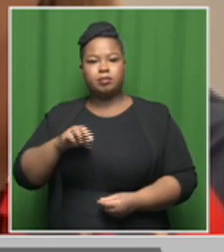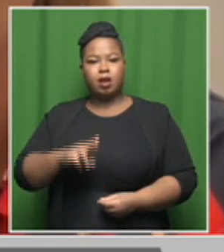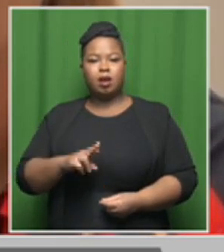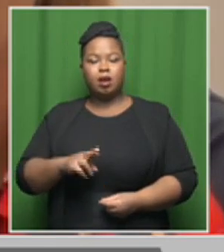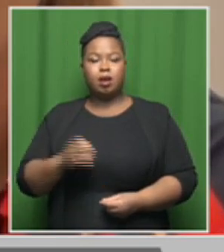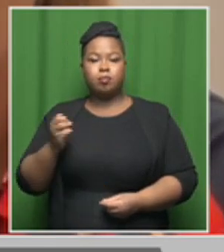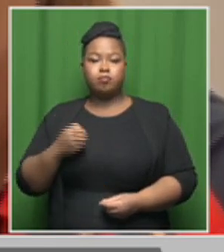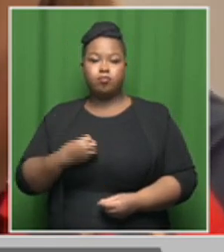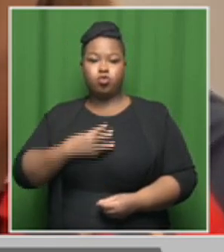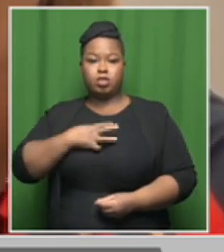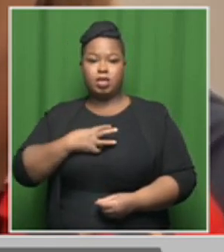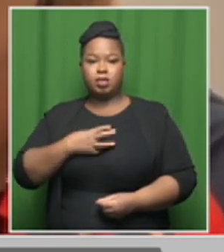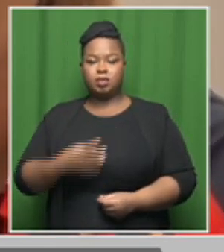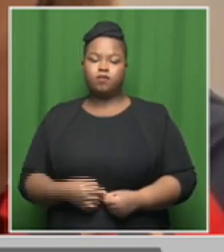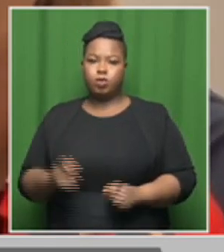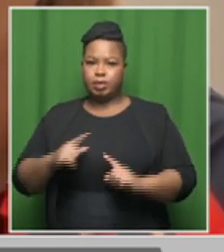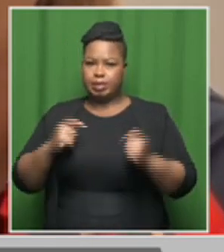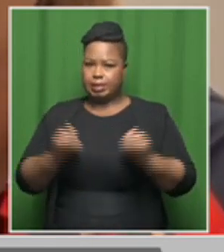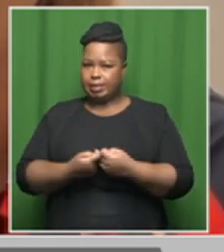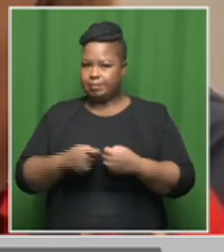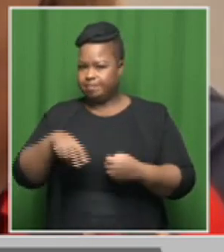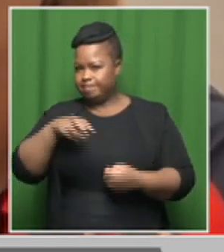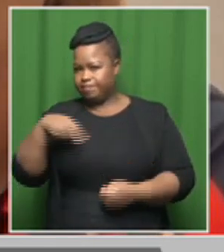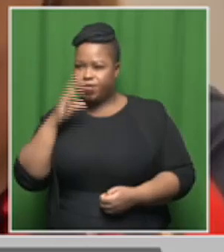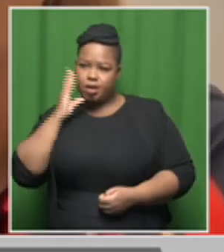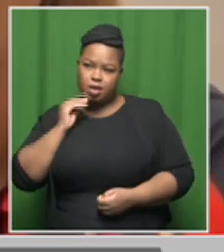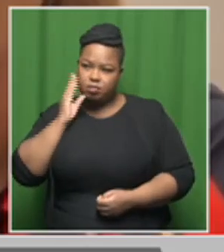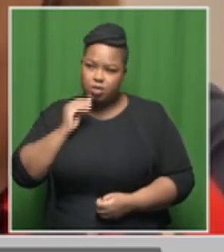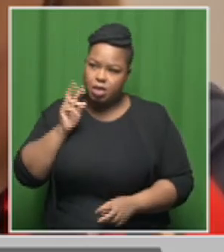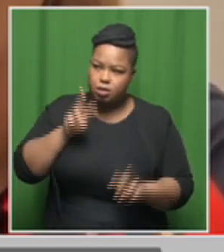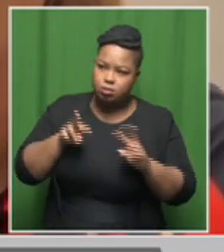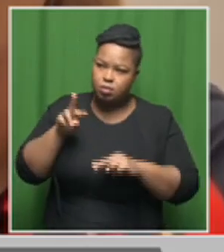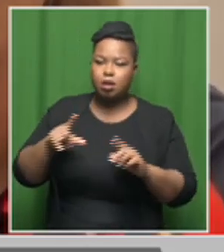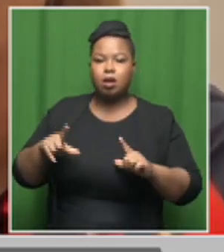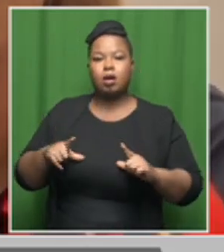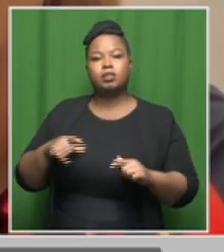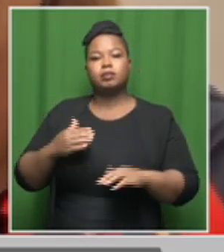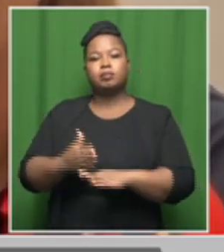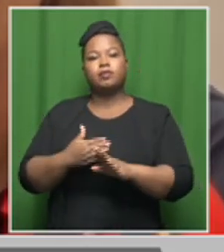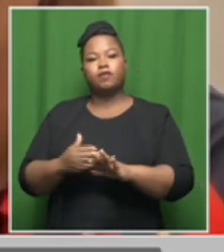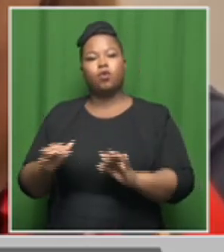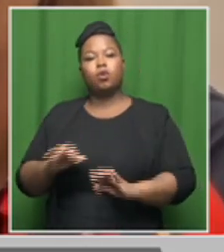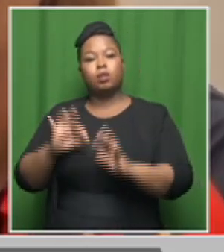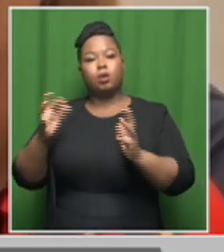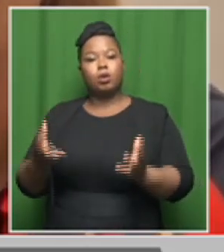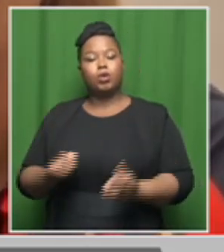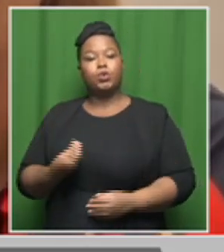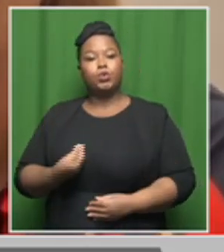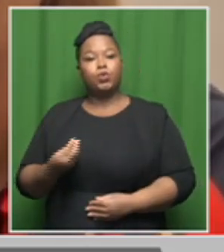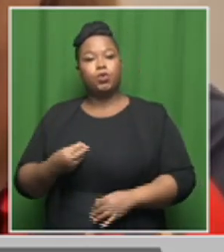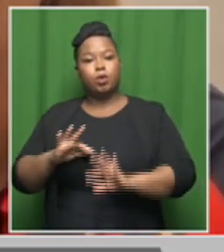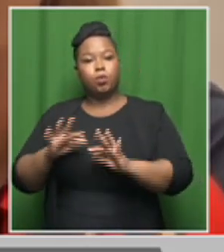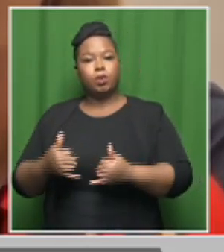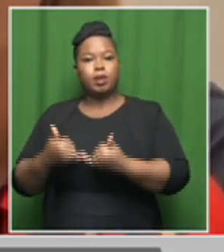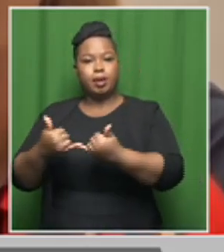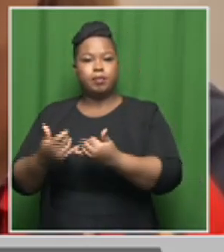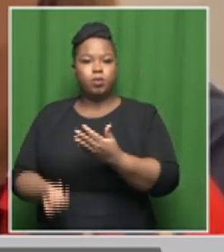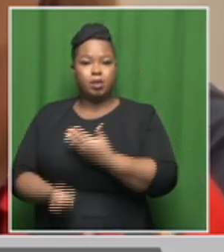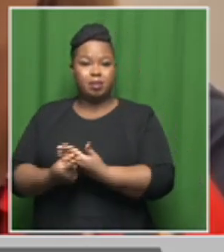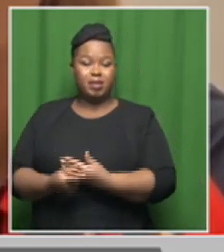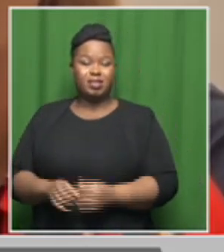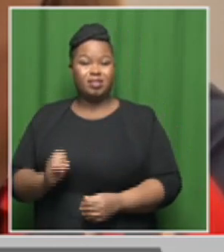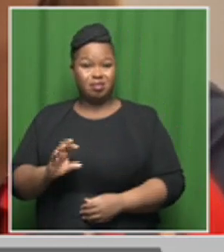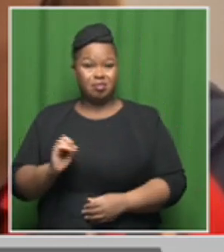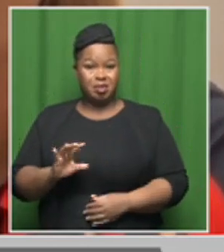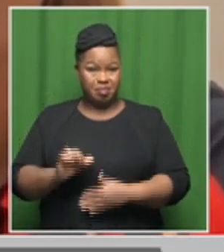team and just them getting that experience and competition in ahead of the the Youth World Cup out in Gibraltar in September.